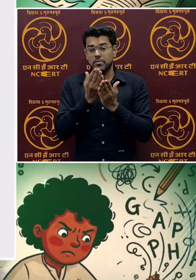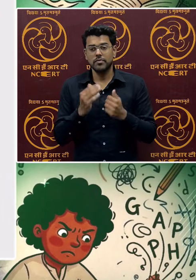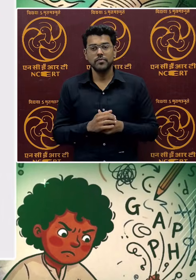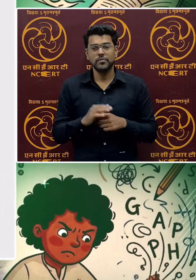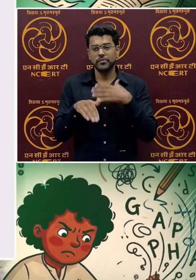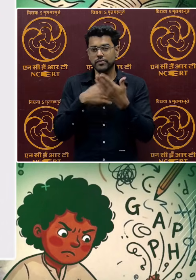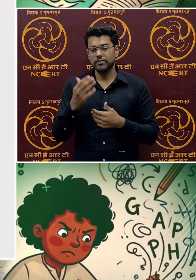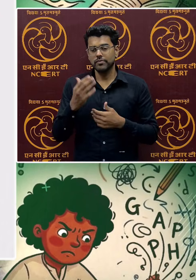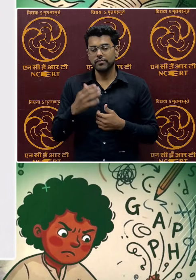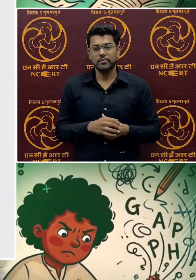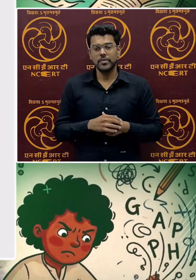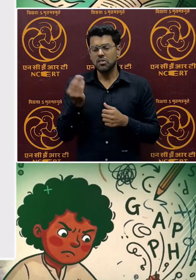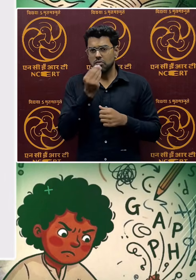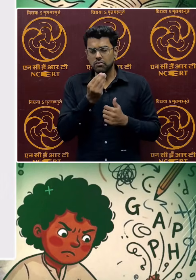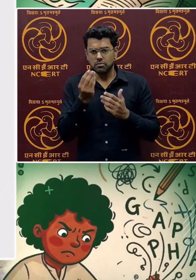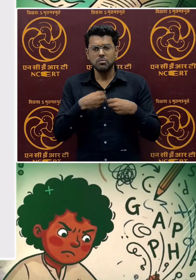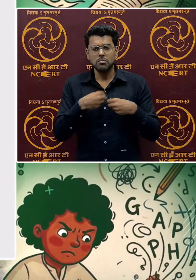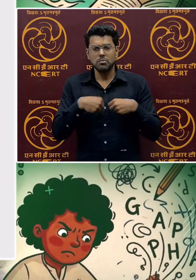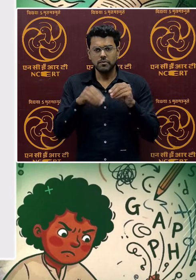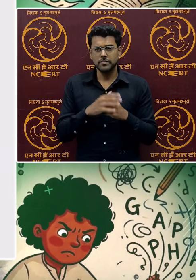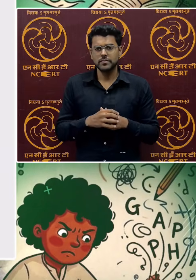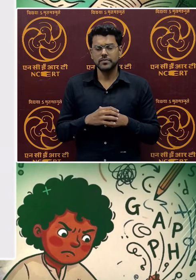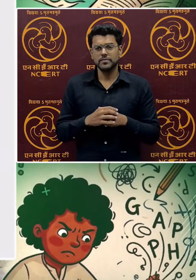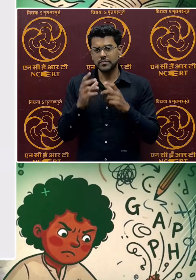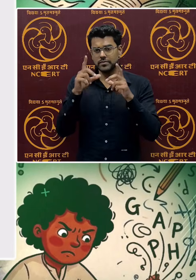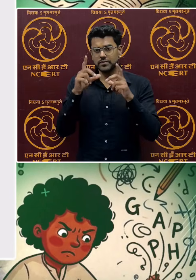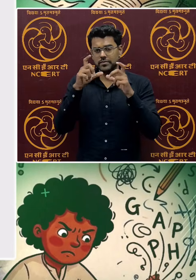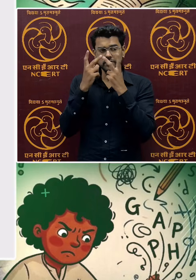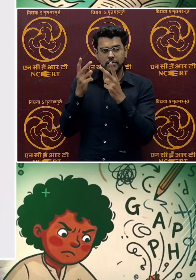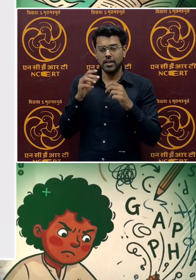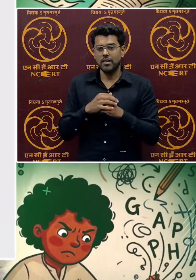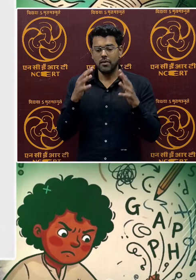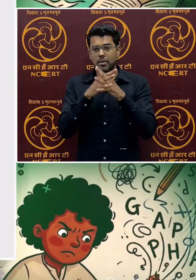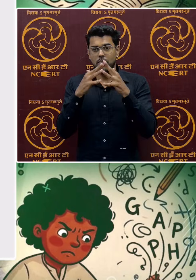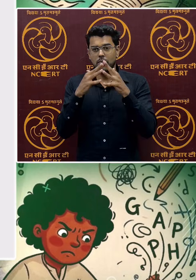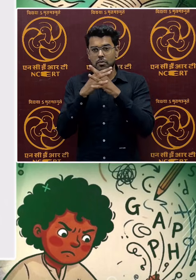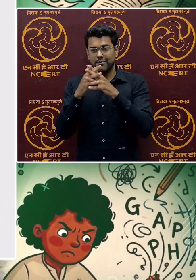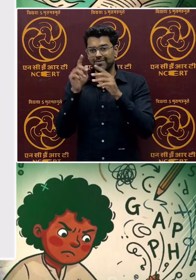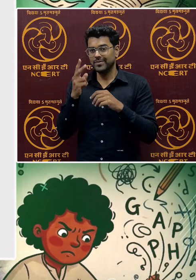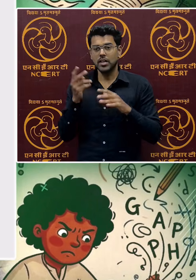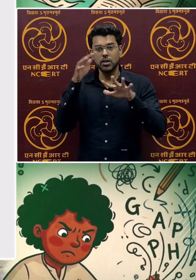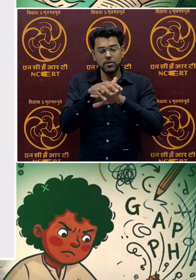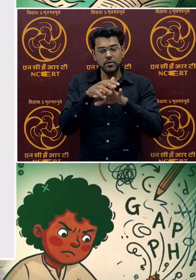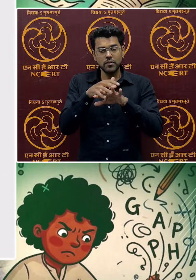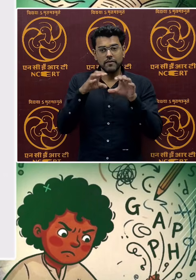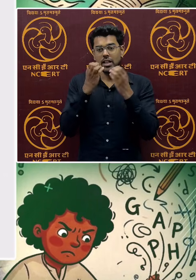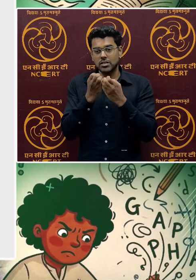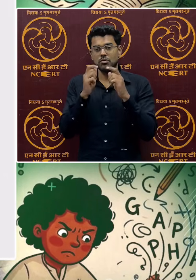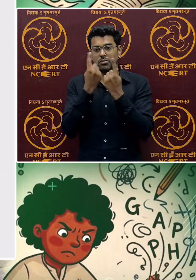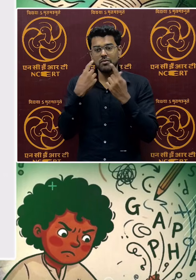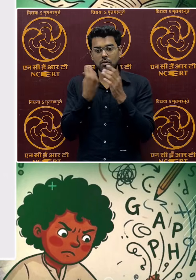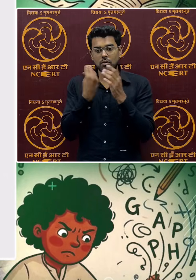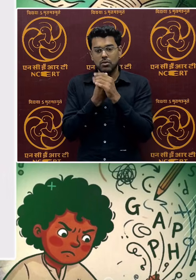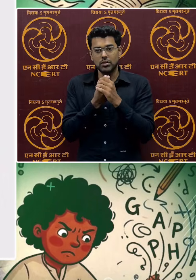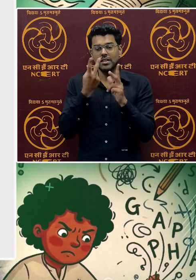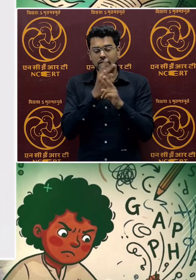then we have some more links for you. On this web link, you can go to our live inclusive classroom sessions. This is the place where we